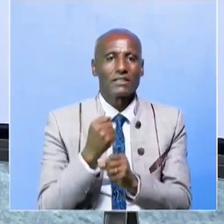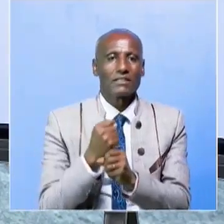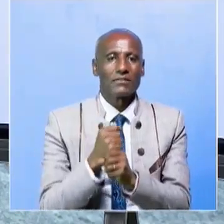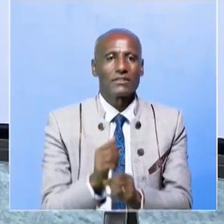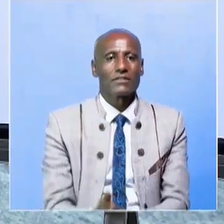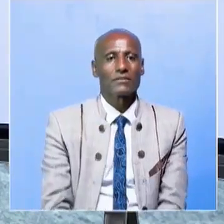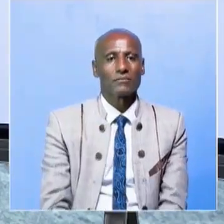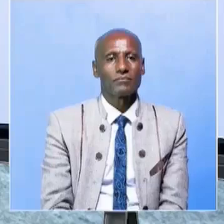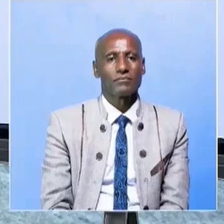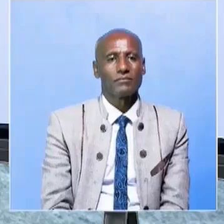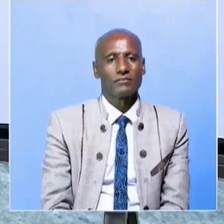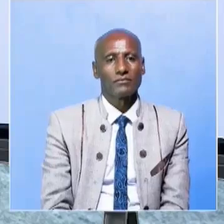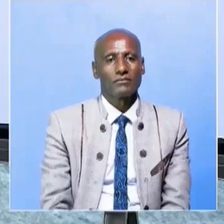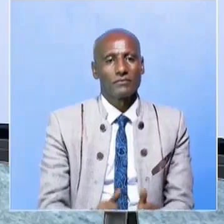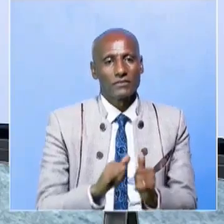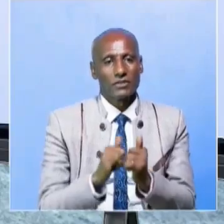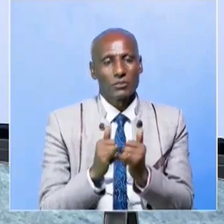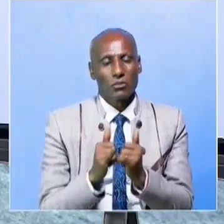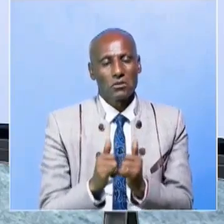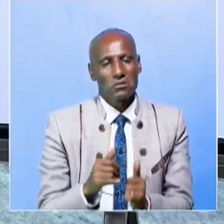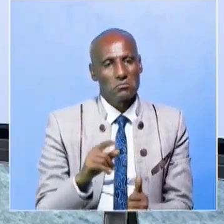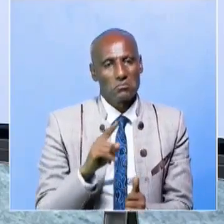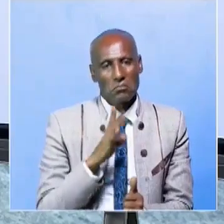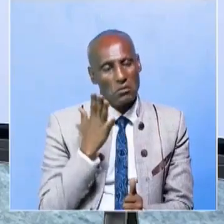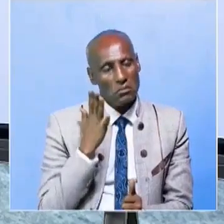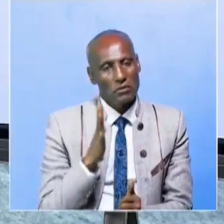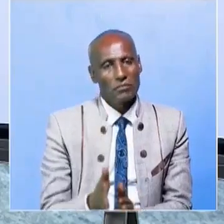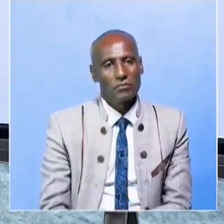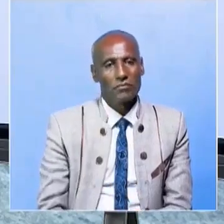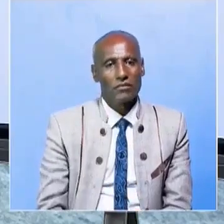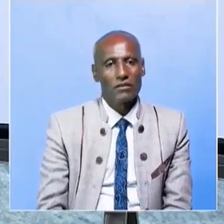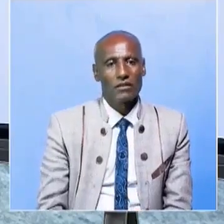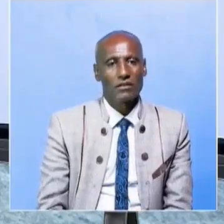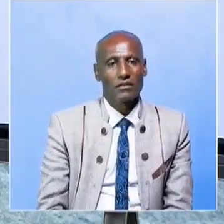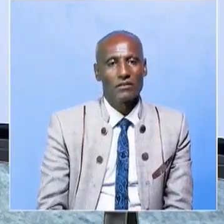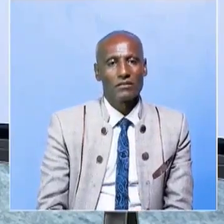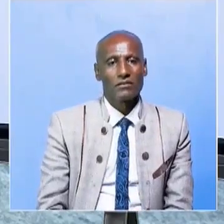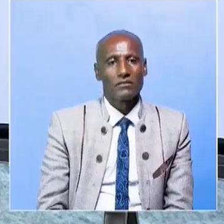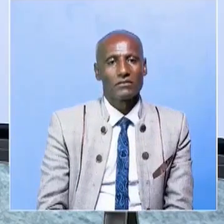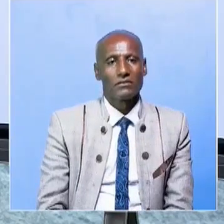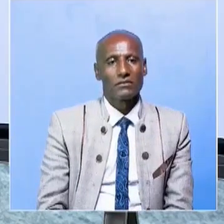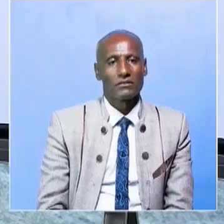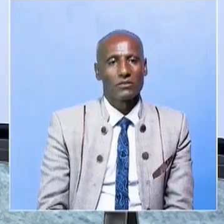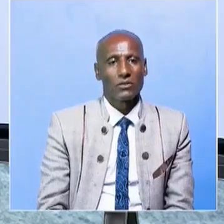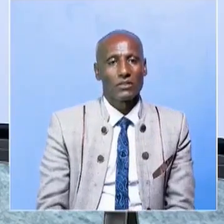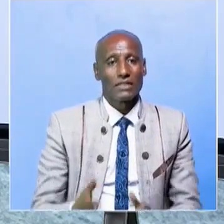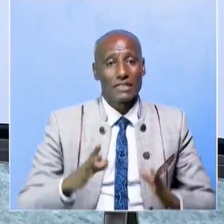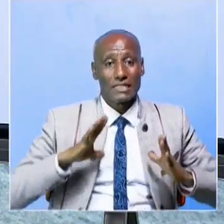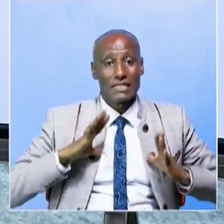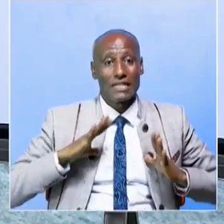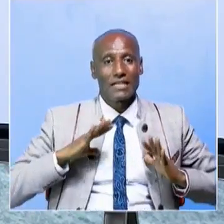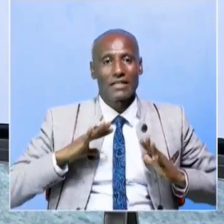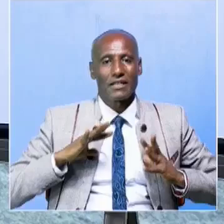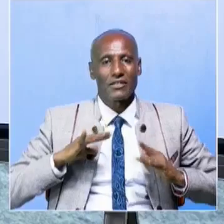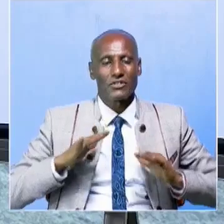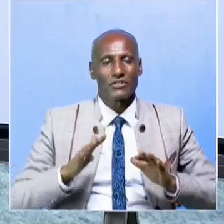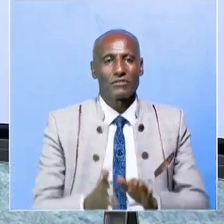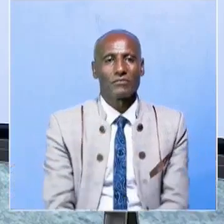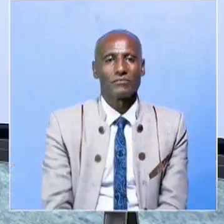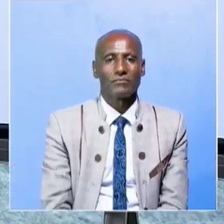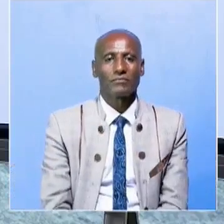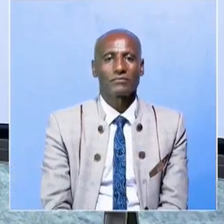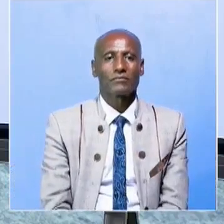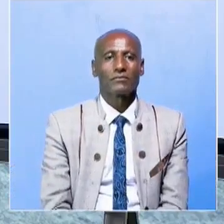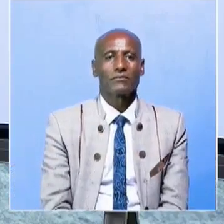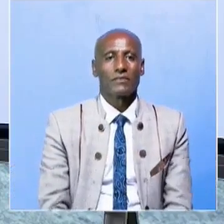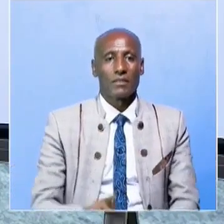sports activities, it could be different activities, fun activities. So recreation is a place where we go